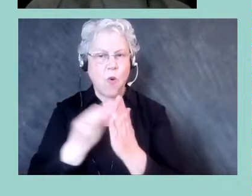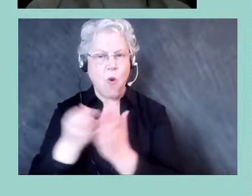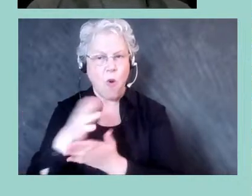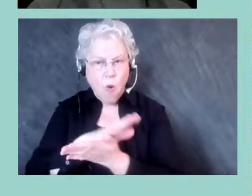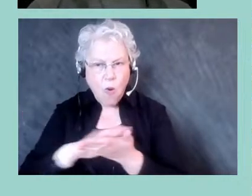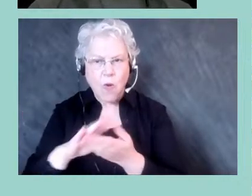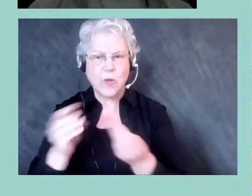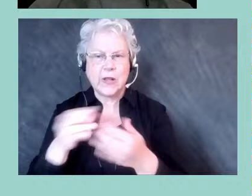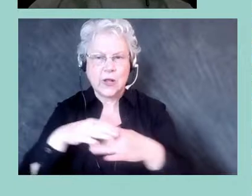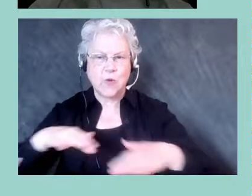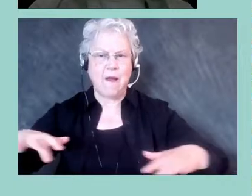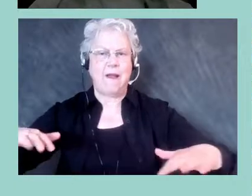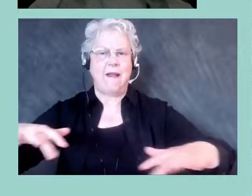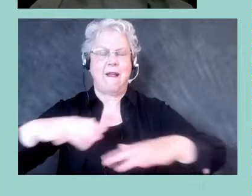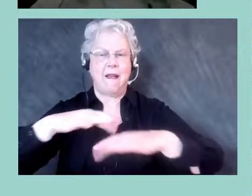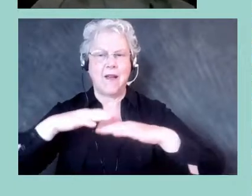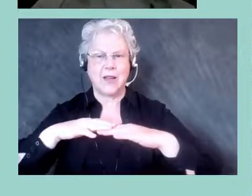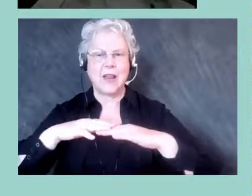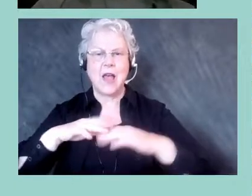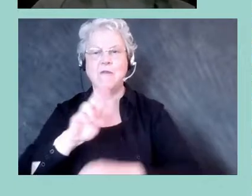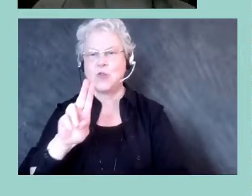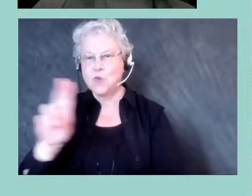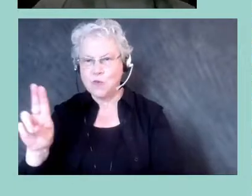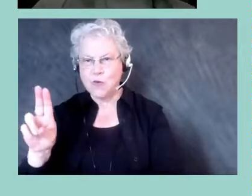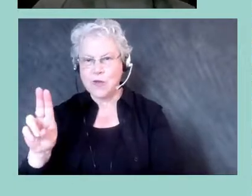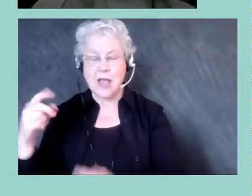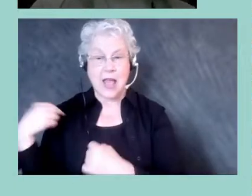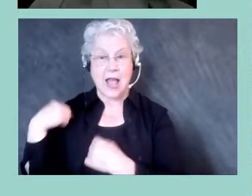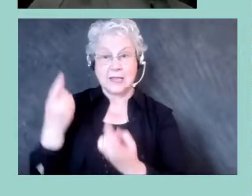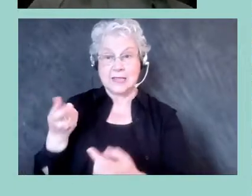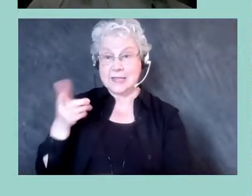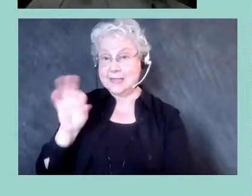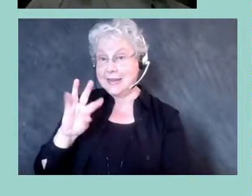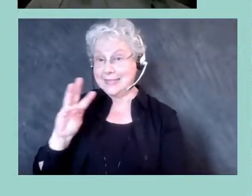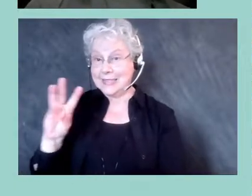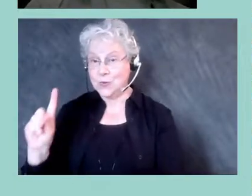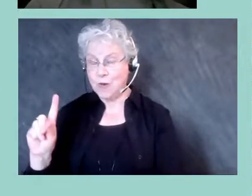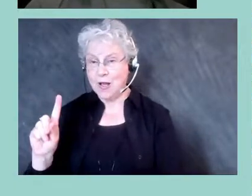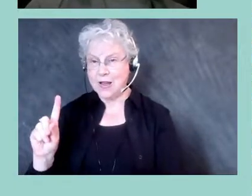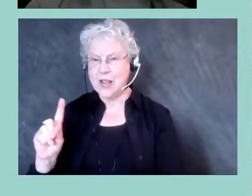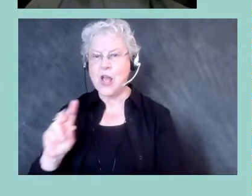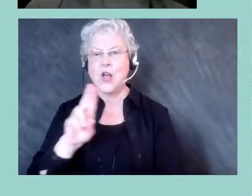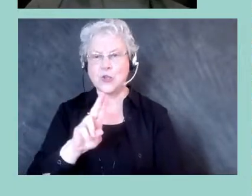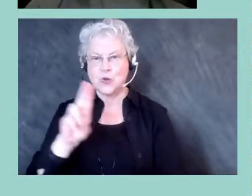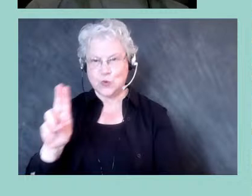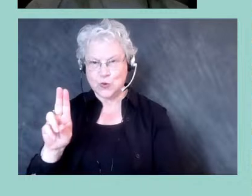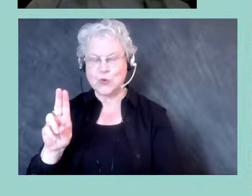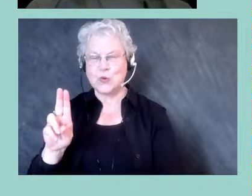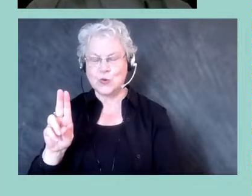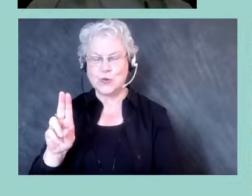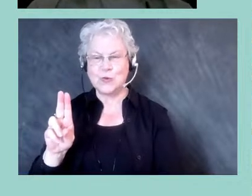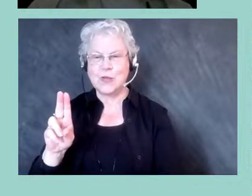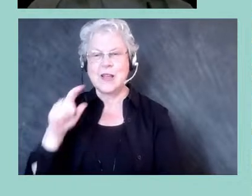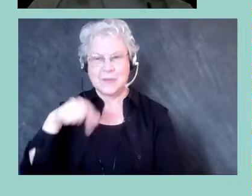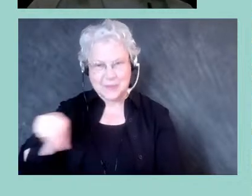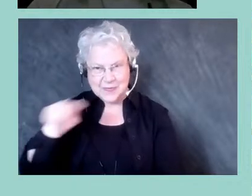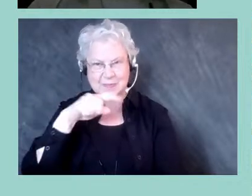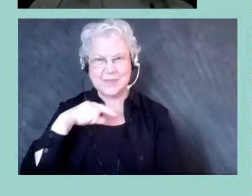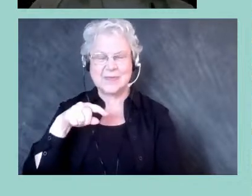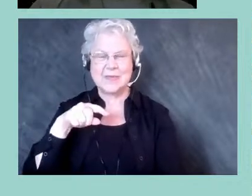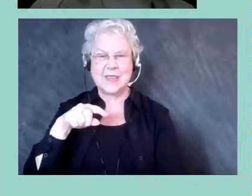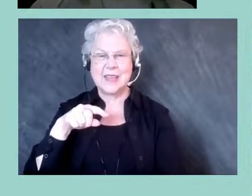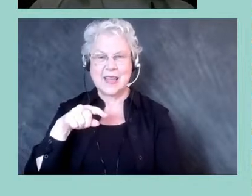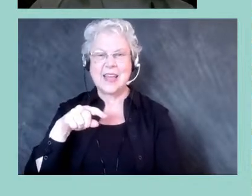primary holy ground of Universalism and Unitarianism, and since 1961 of